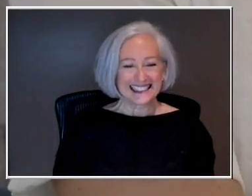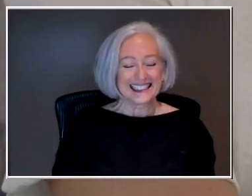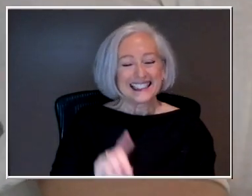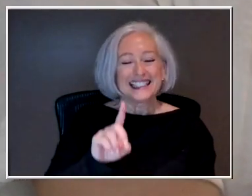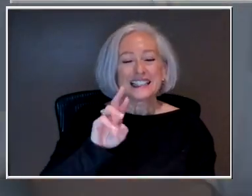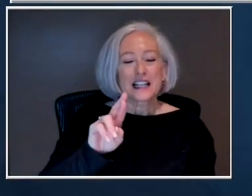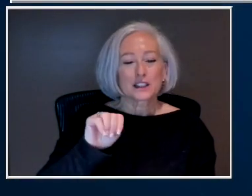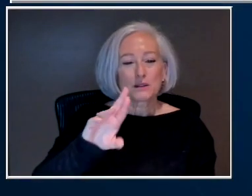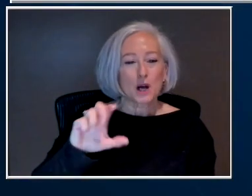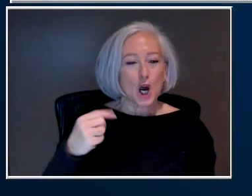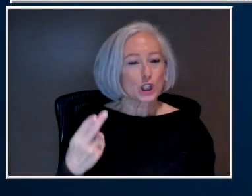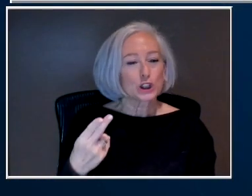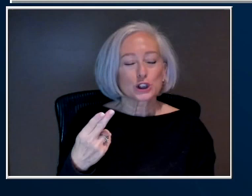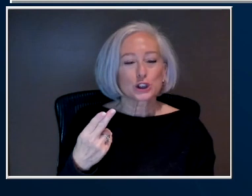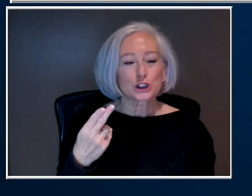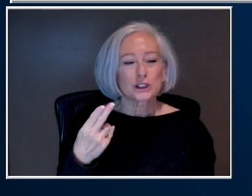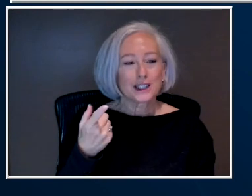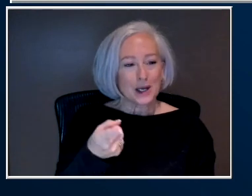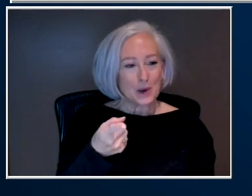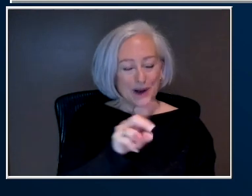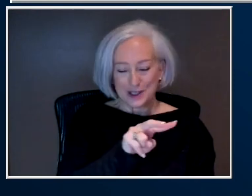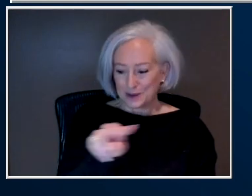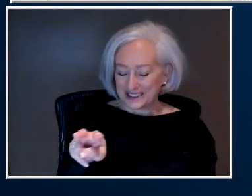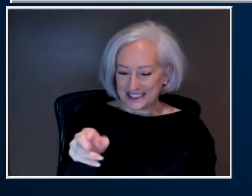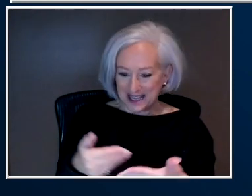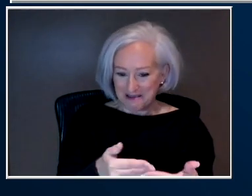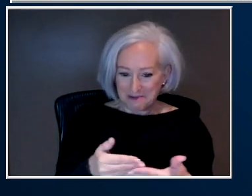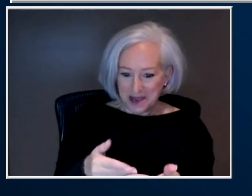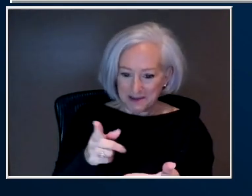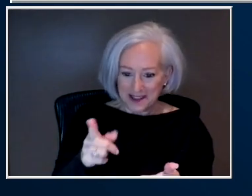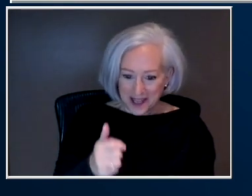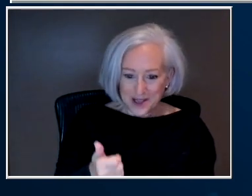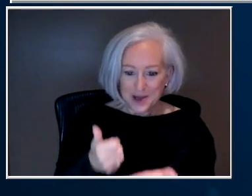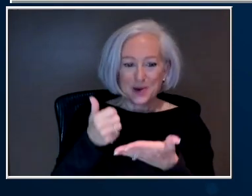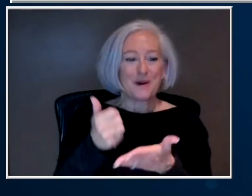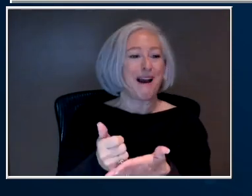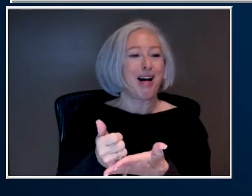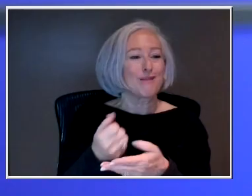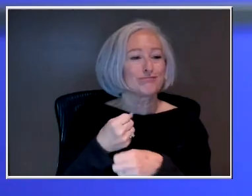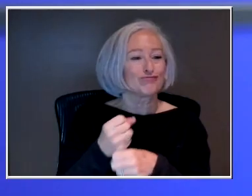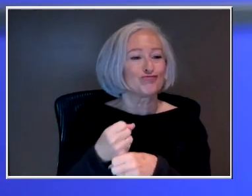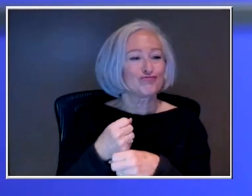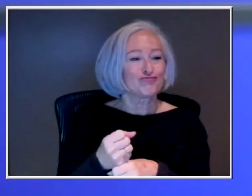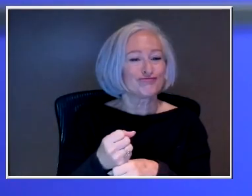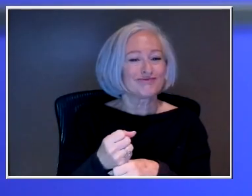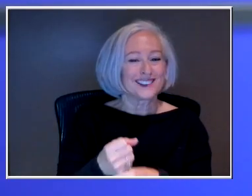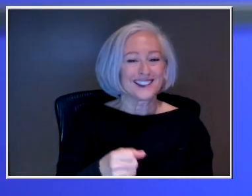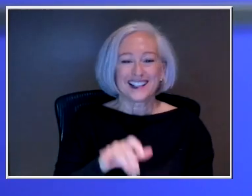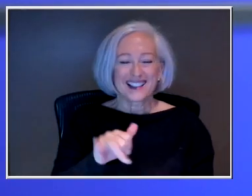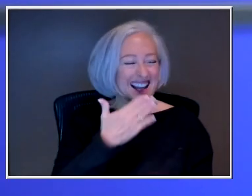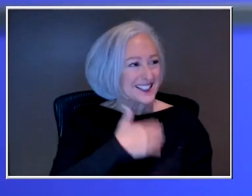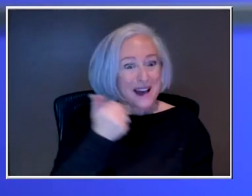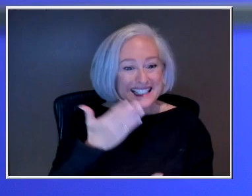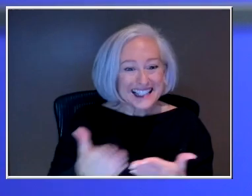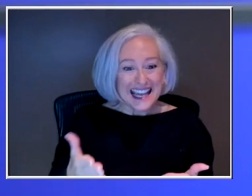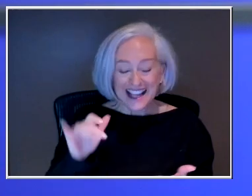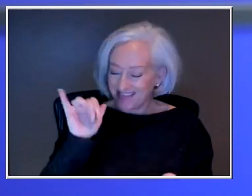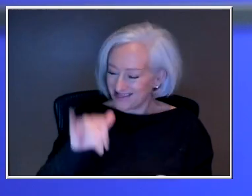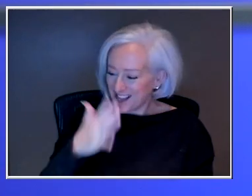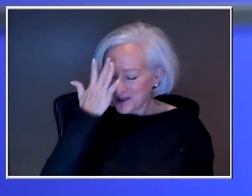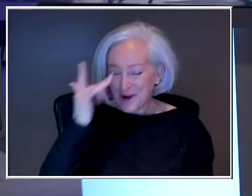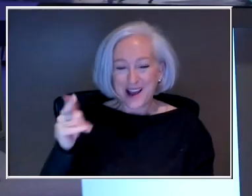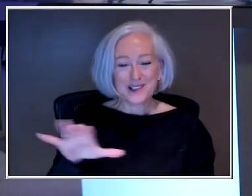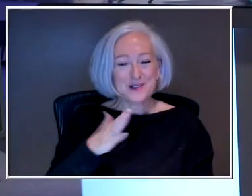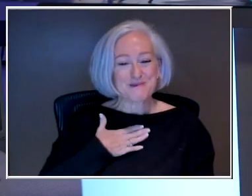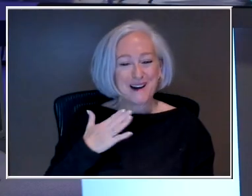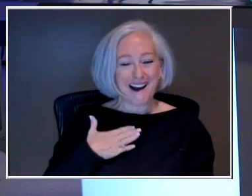like seeing a baby that you helped create? Oh, it's the best thing. It's the reason I do what I do. I think I've shared the story that I've